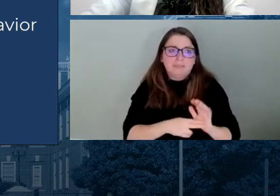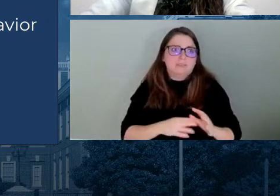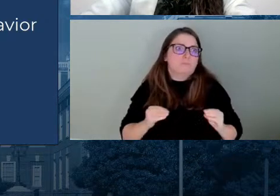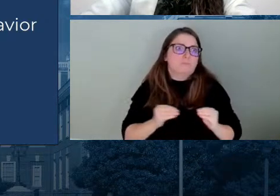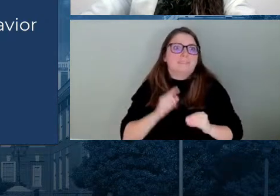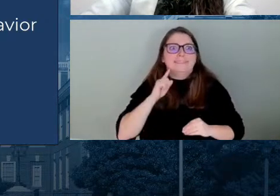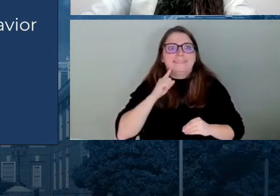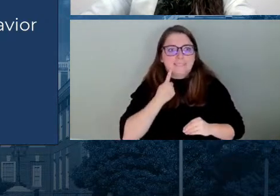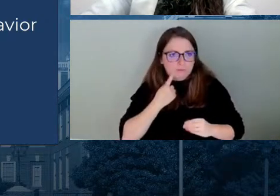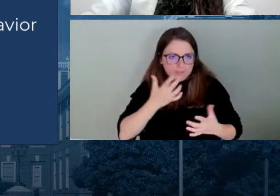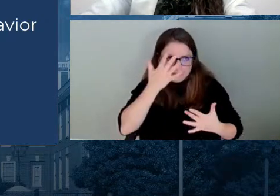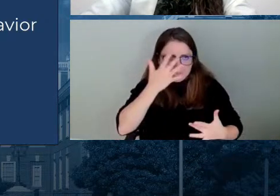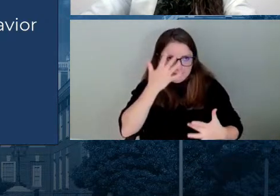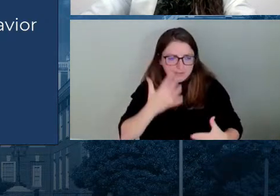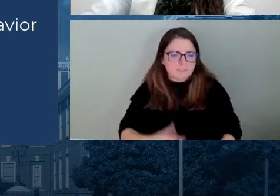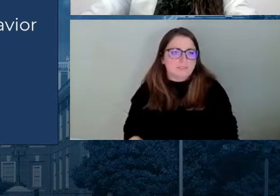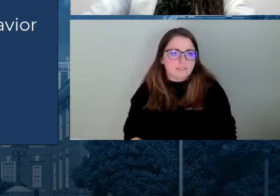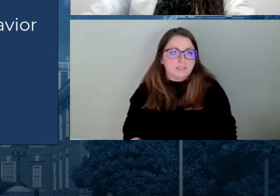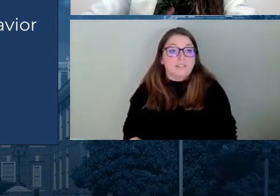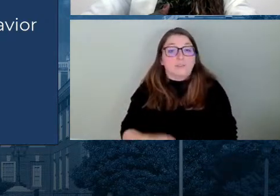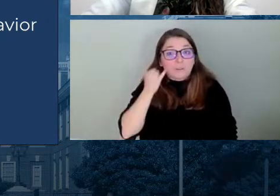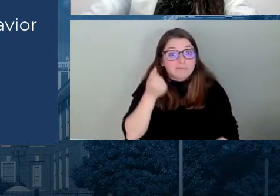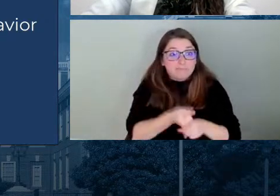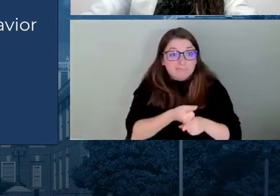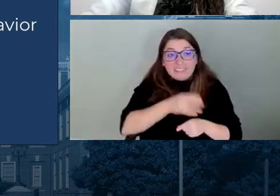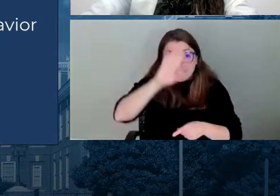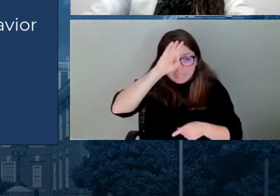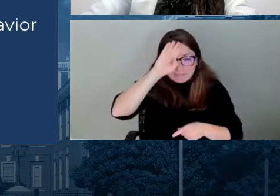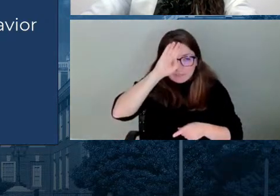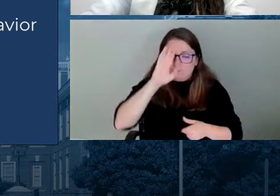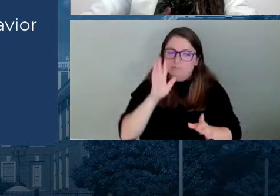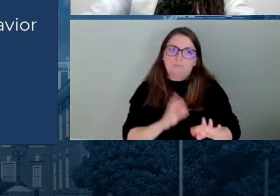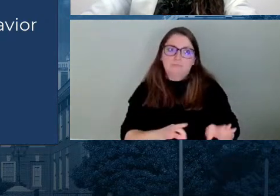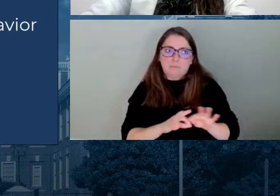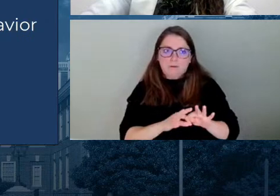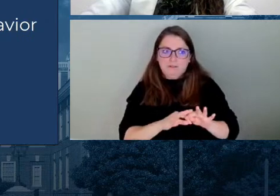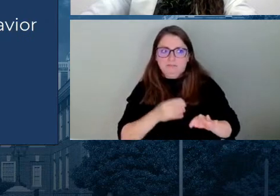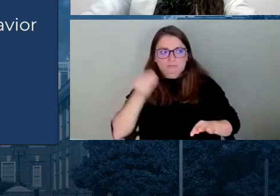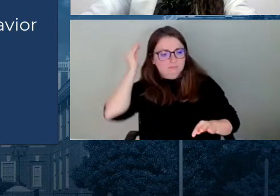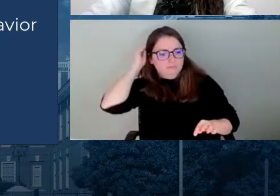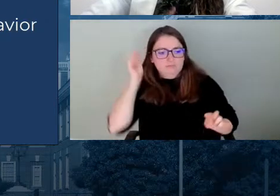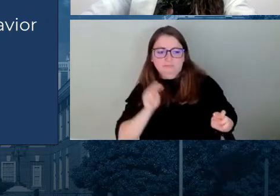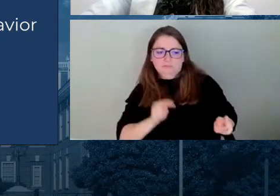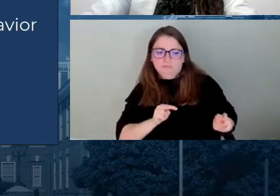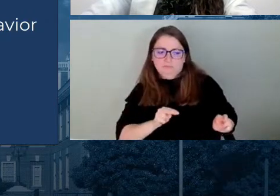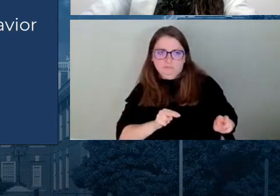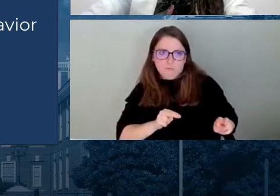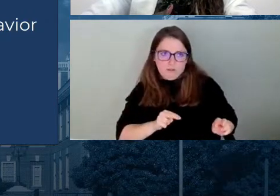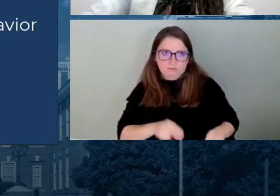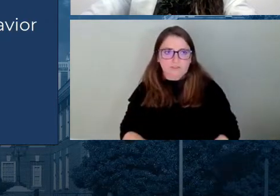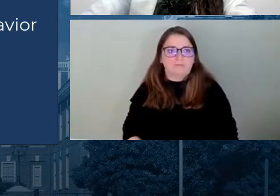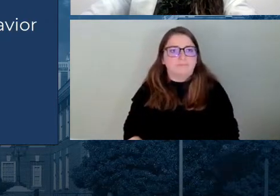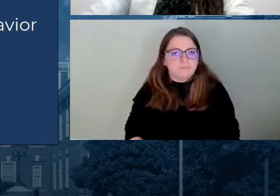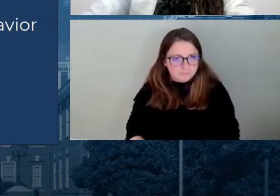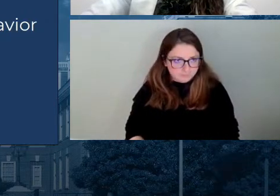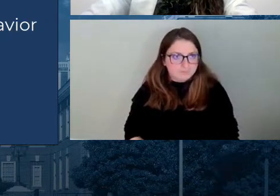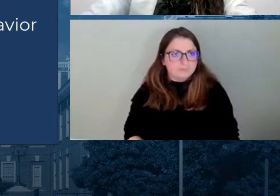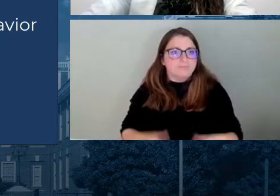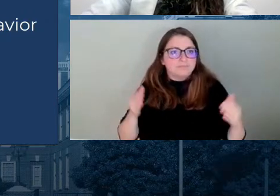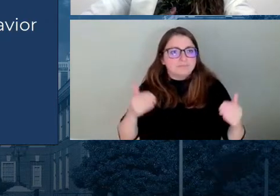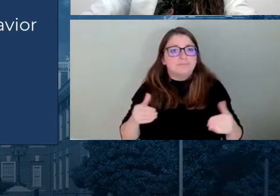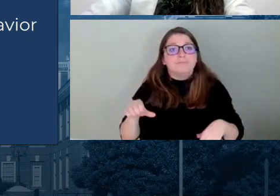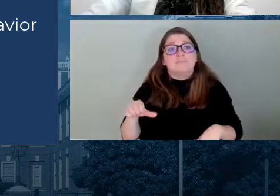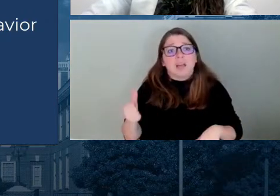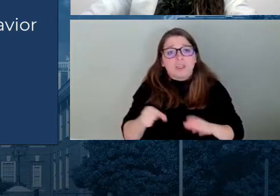more closely for symptoms in your child. So some of the symptoms that Secretary McGarrick already mentioned is cough and runny nose